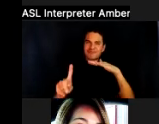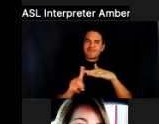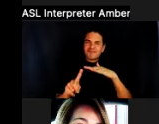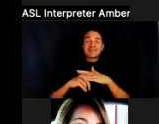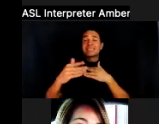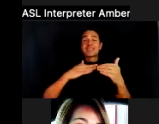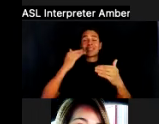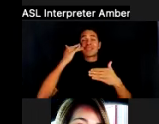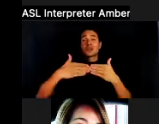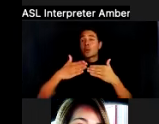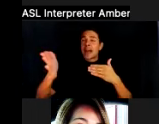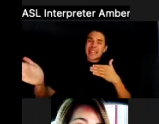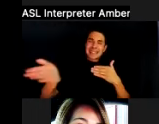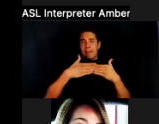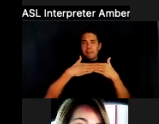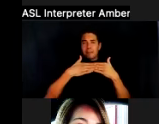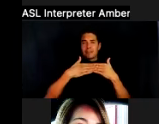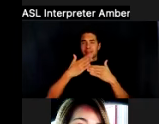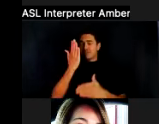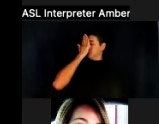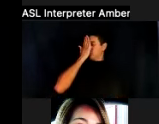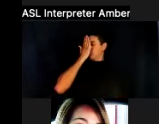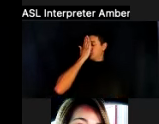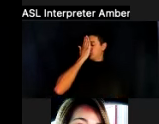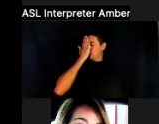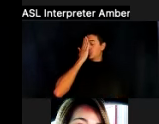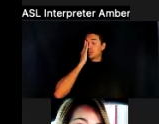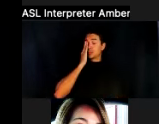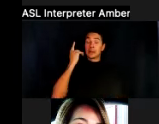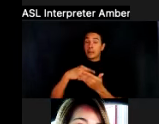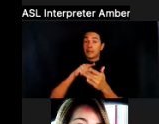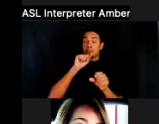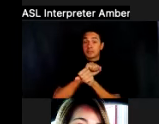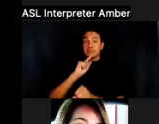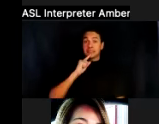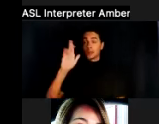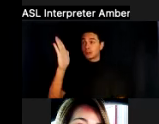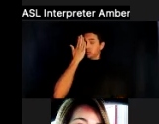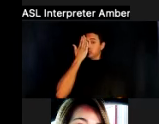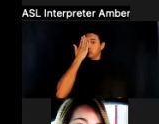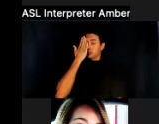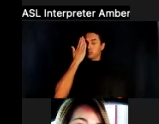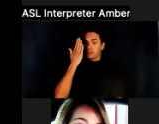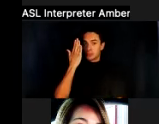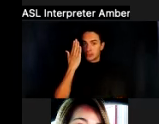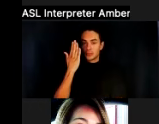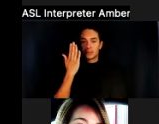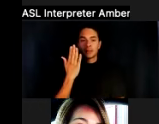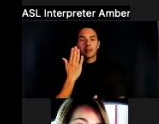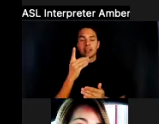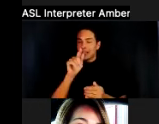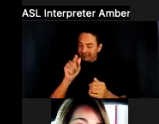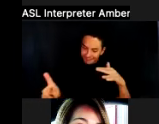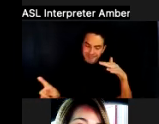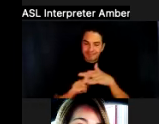get slammed, closed in our face, sometimes perhaps literally. And maybe even more important, especially when